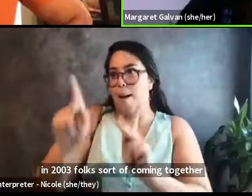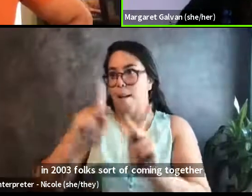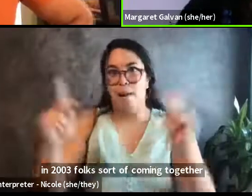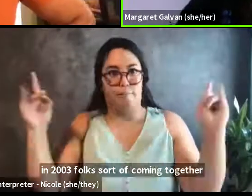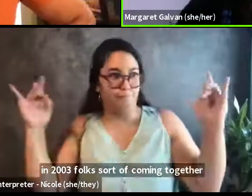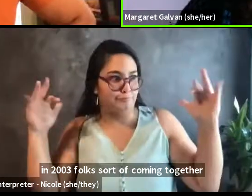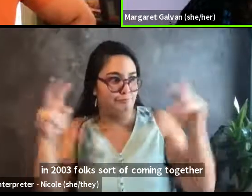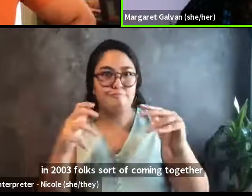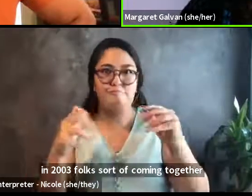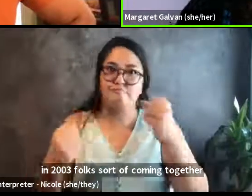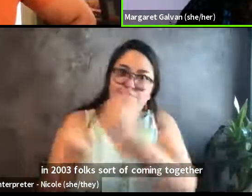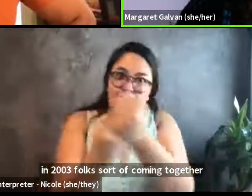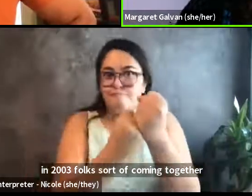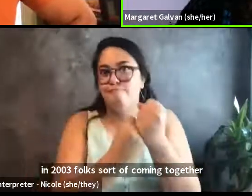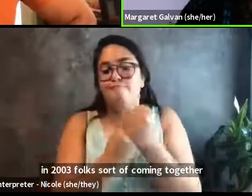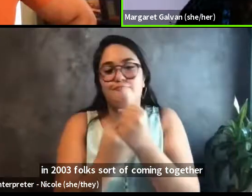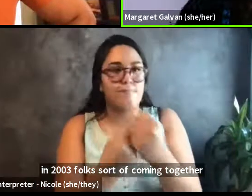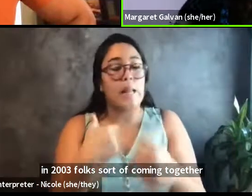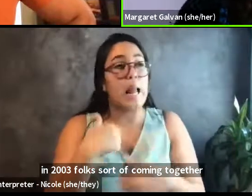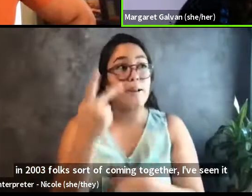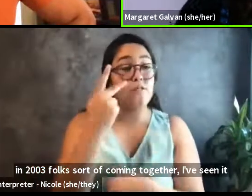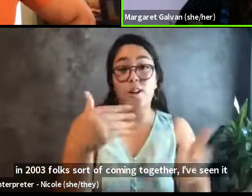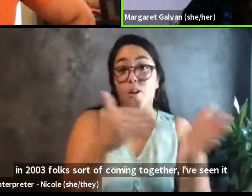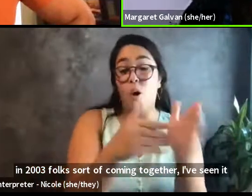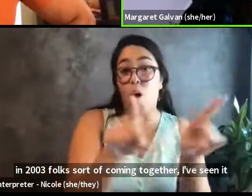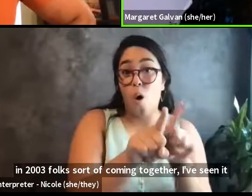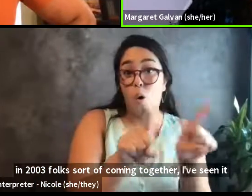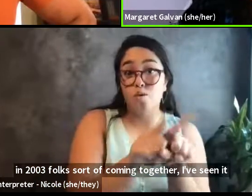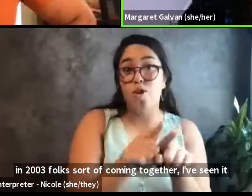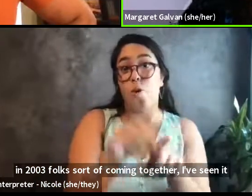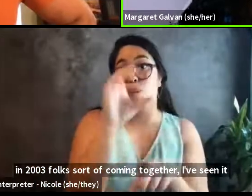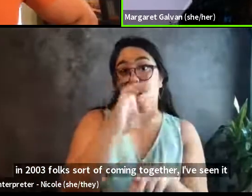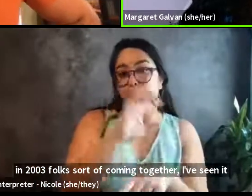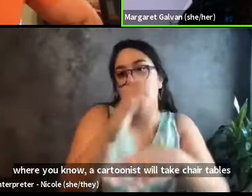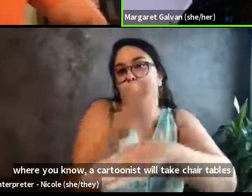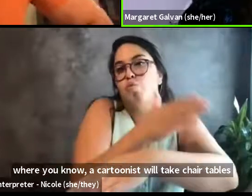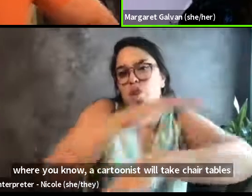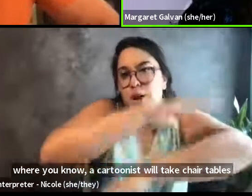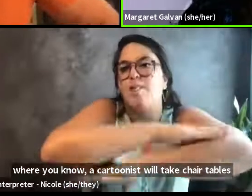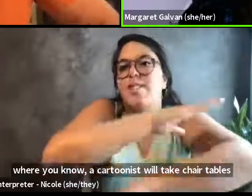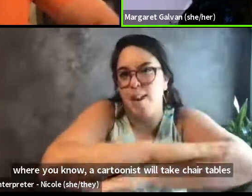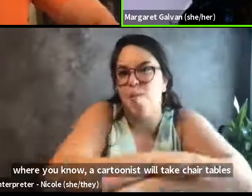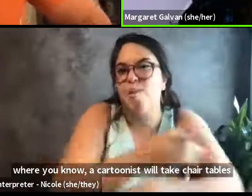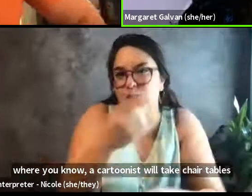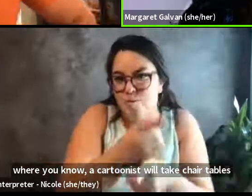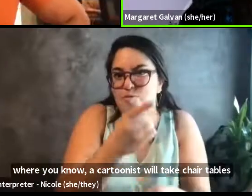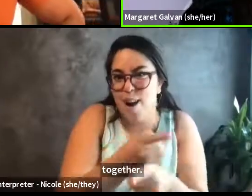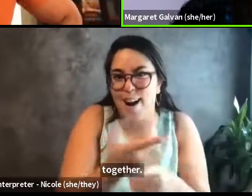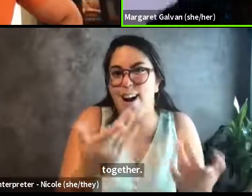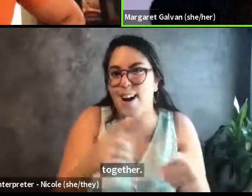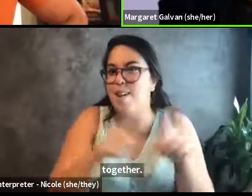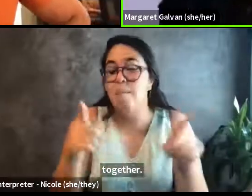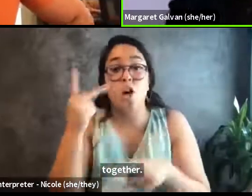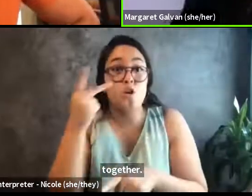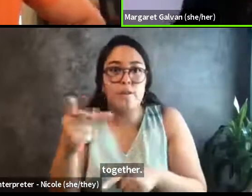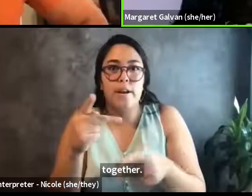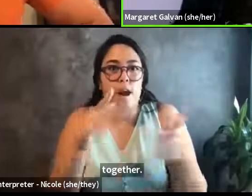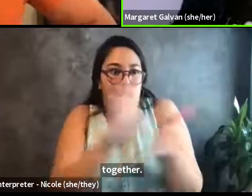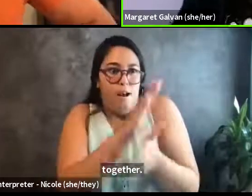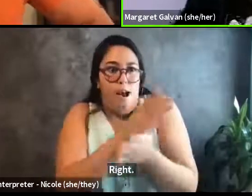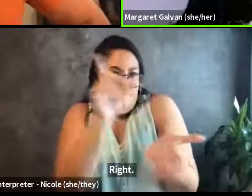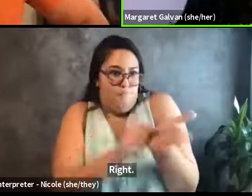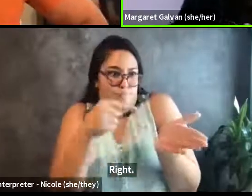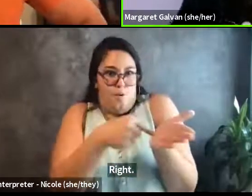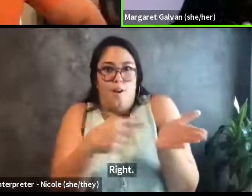Uh, I've seen it where, you know, uh, cartoonists will table chair tables together. Right. Um, but you see it on the page too. So that's